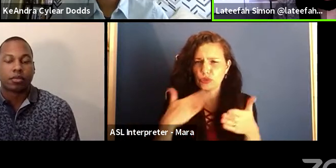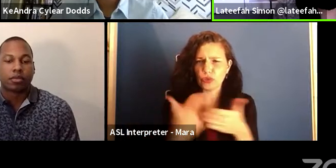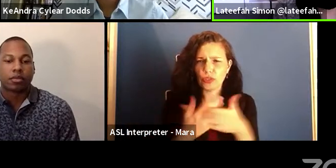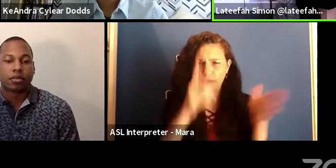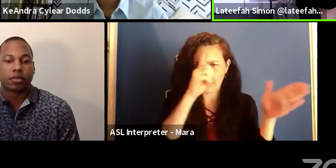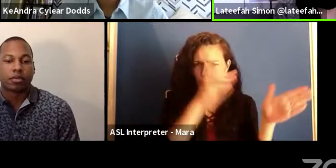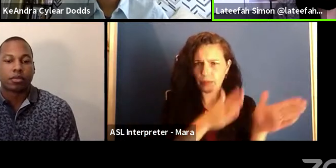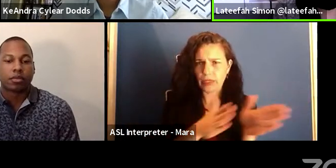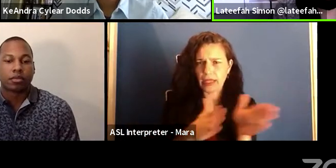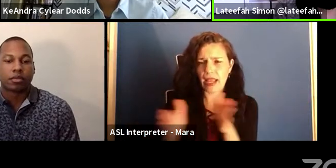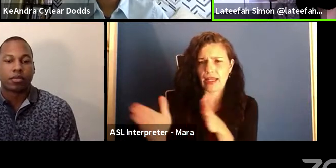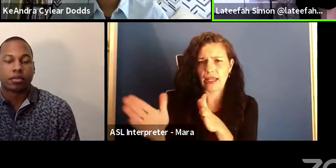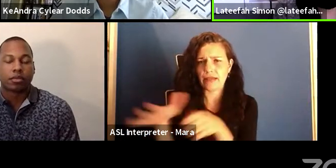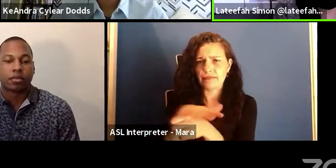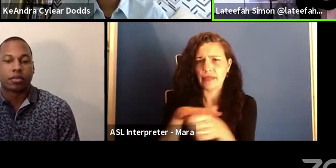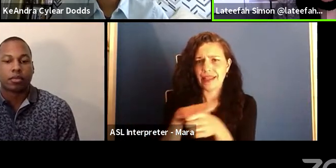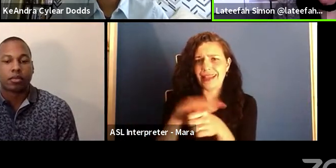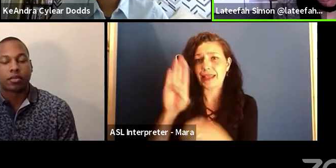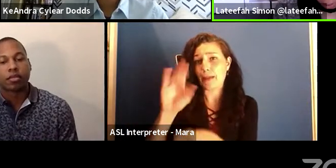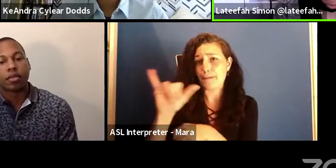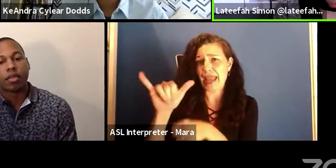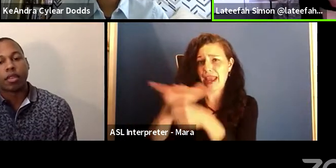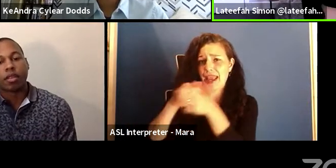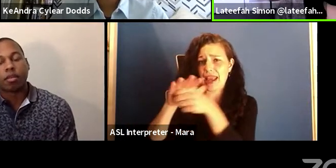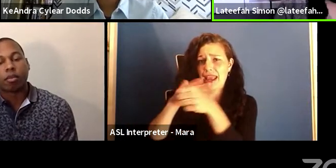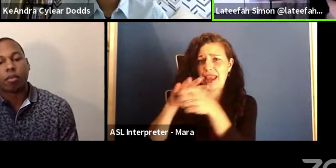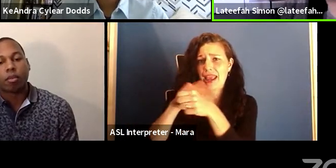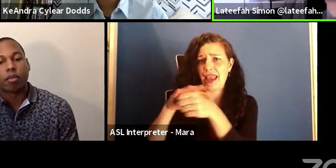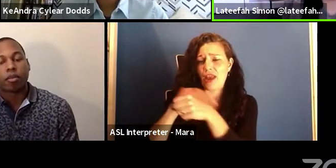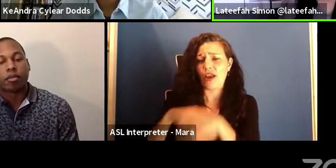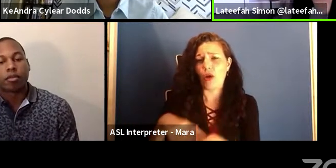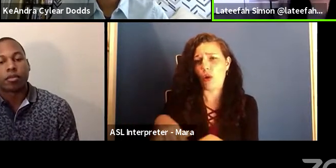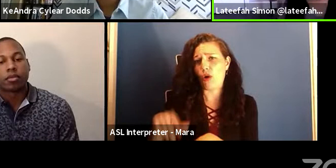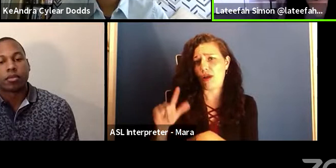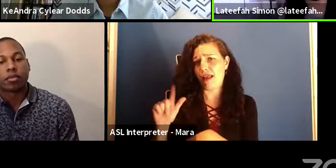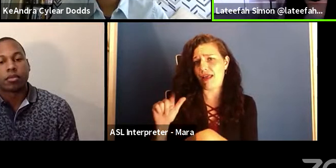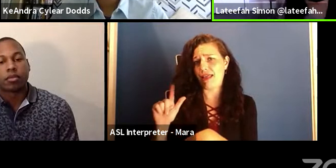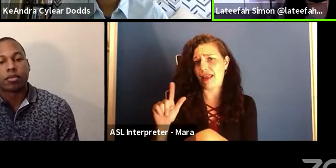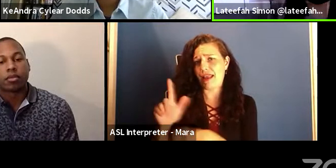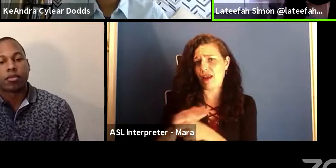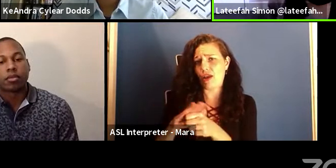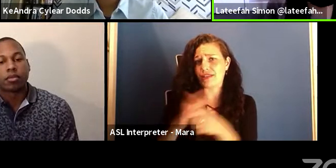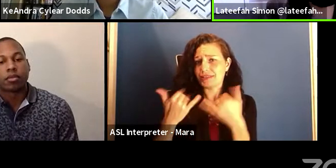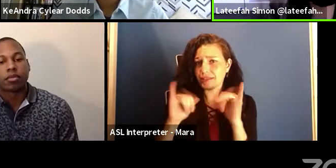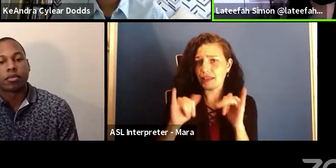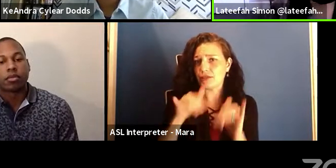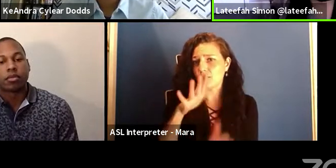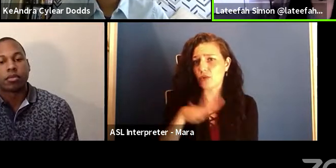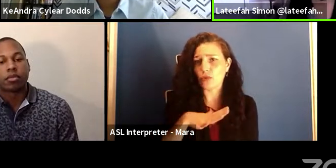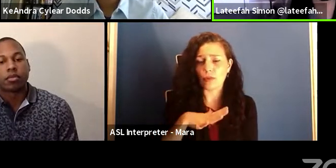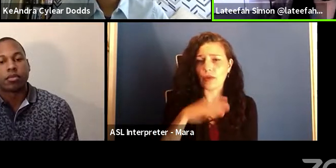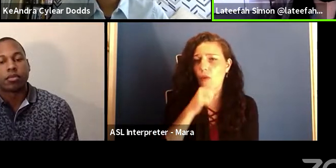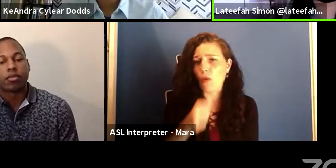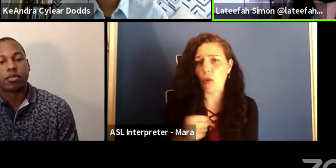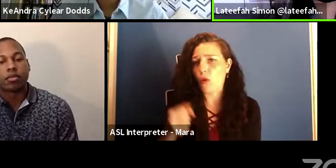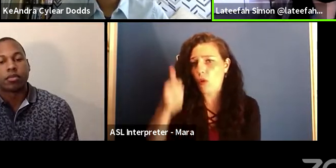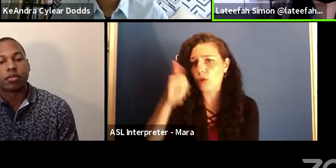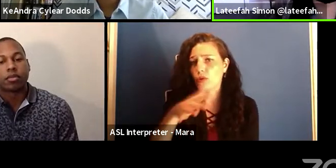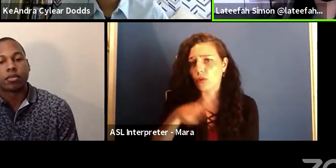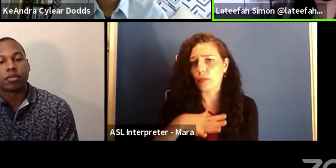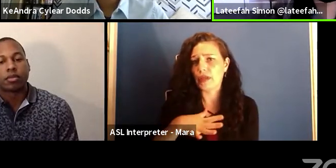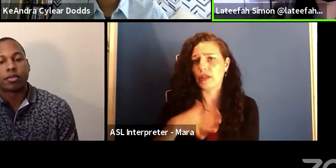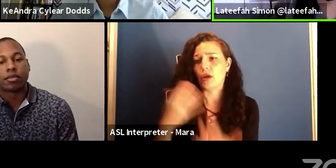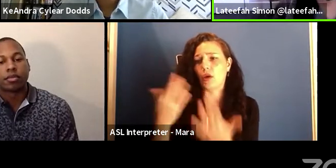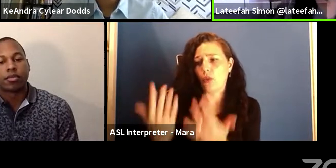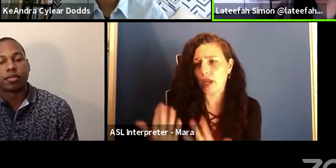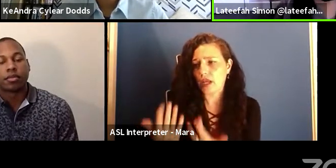right now, somewhere in the Bay Area, somewhere in Los Angeles, you know, there is an elderly woman with grocery bags for dinner waiting for 45